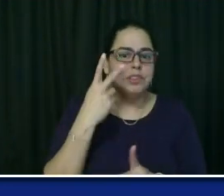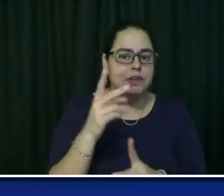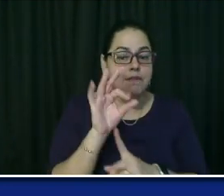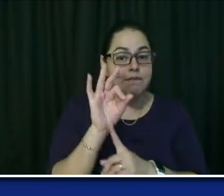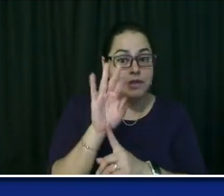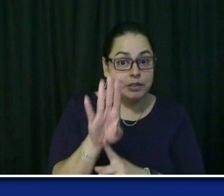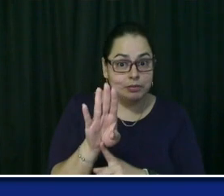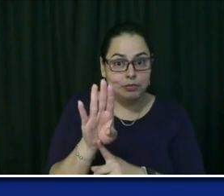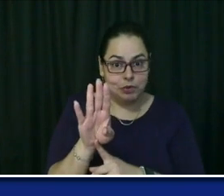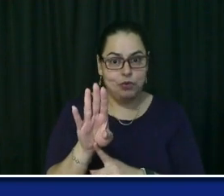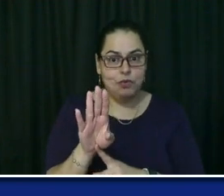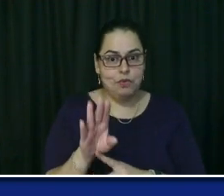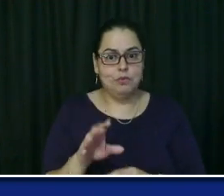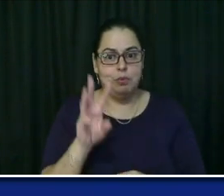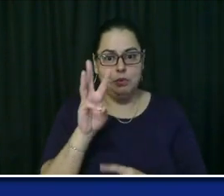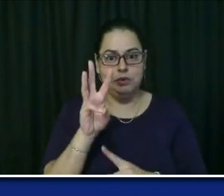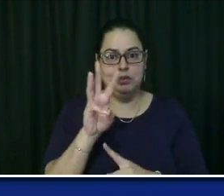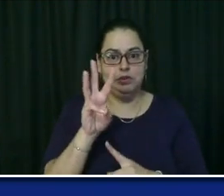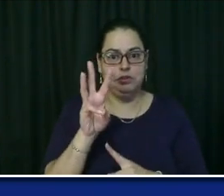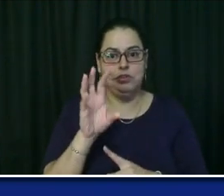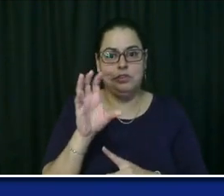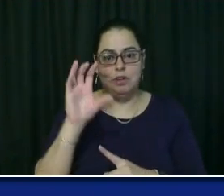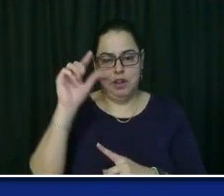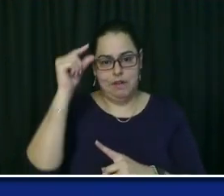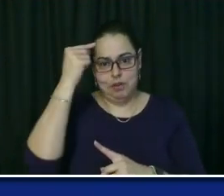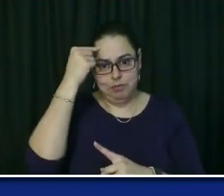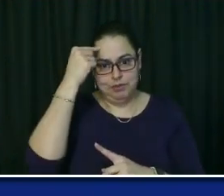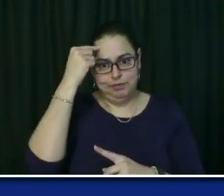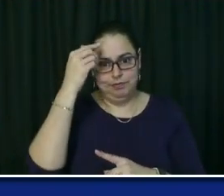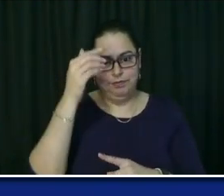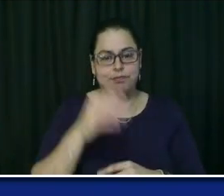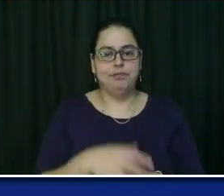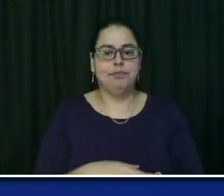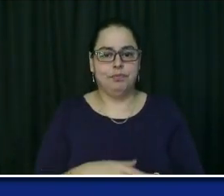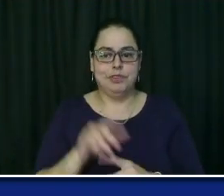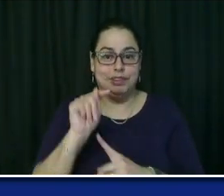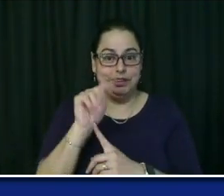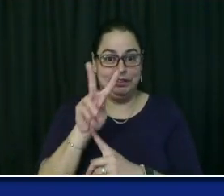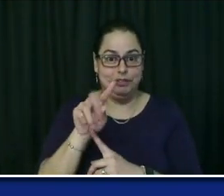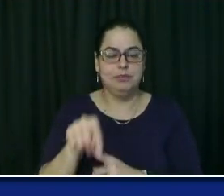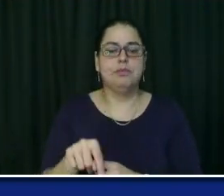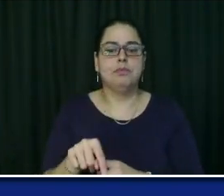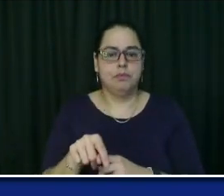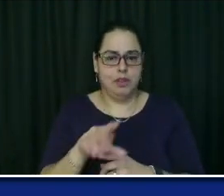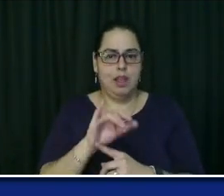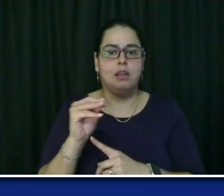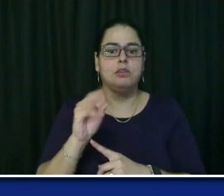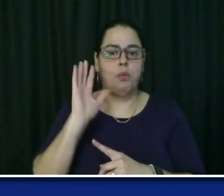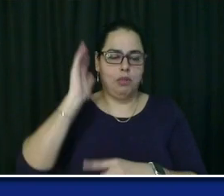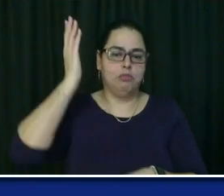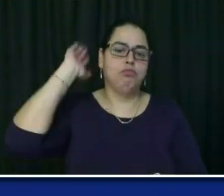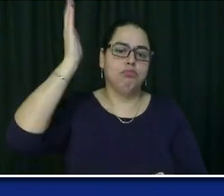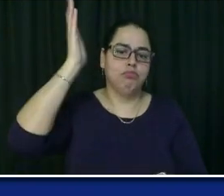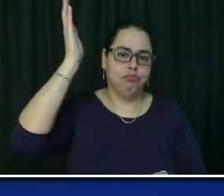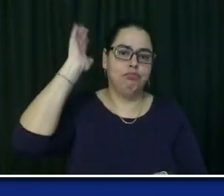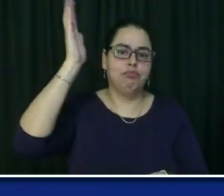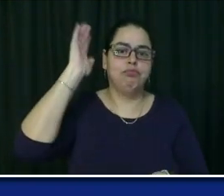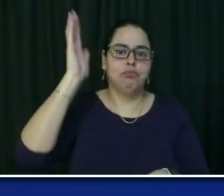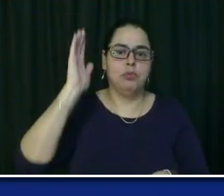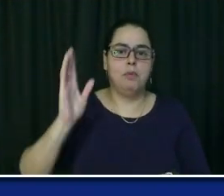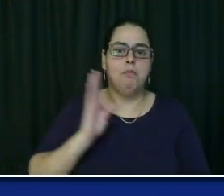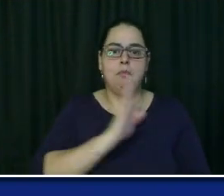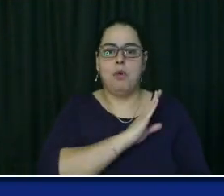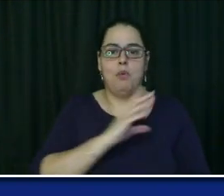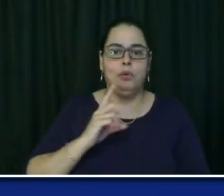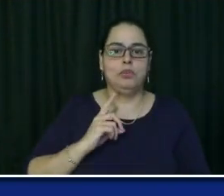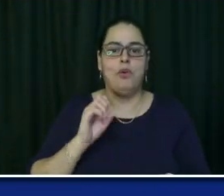be presenting in the chamber of the Board of Legislators, and the legislature will be present, but there will be no guests, in the seats,